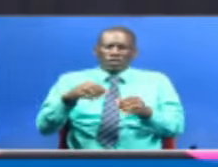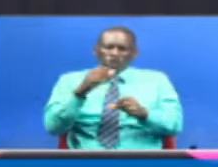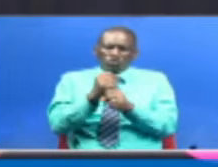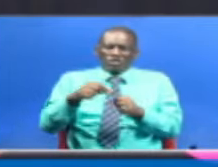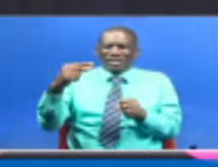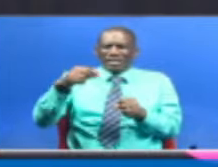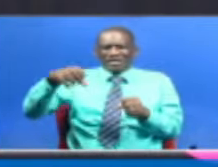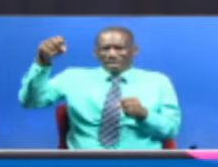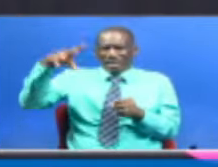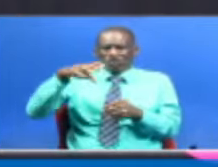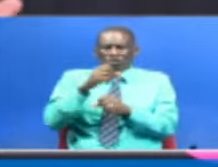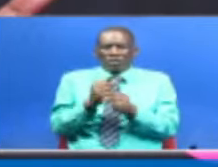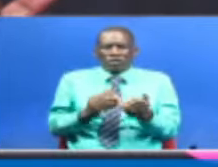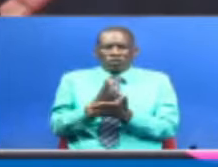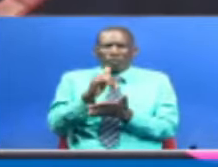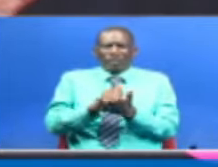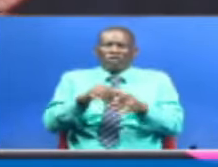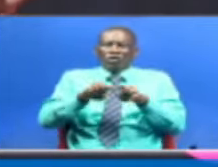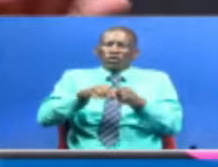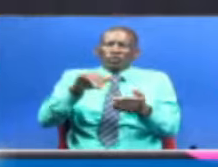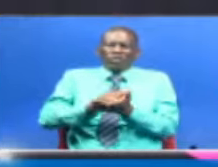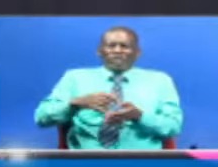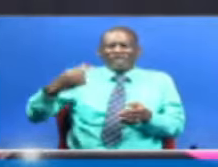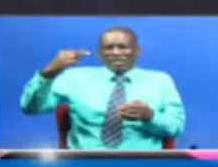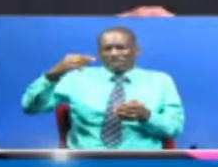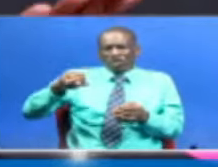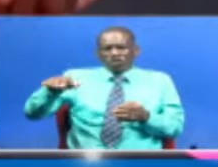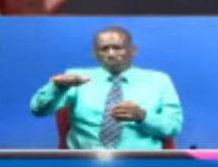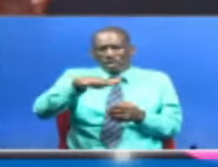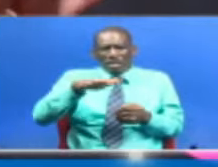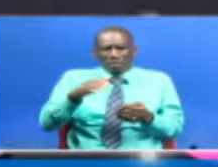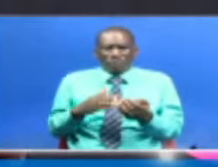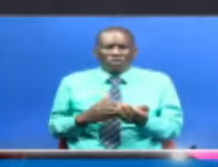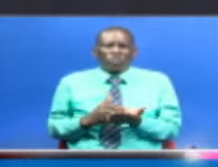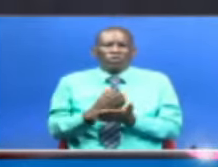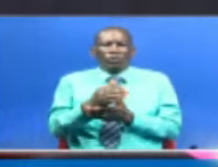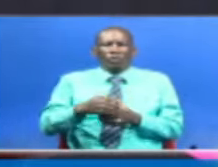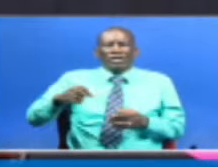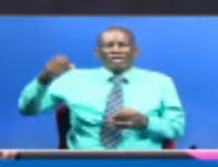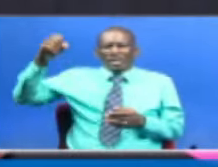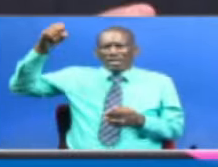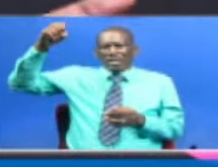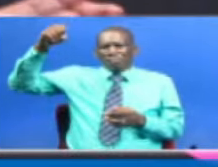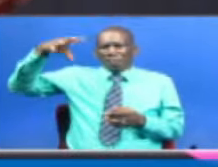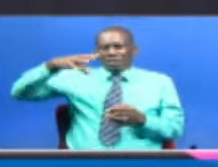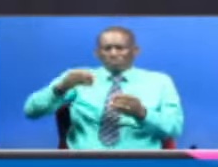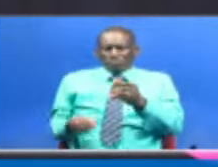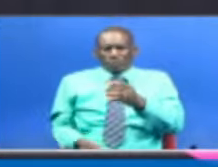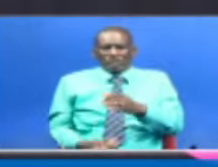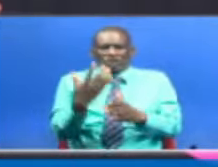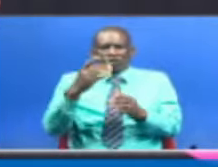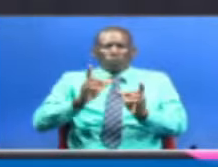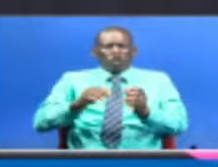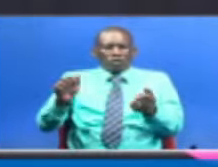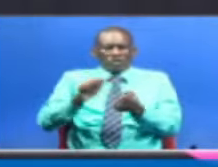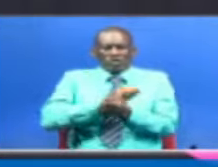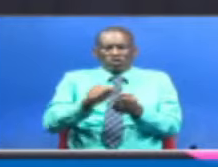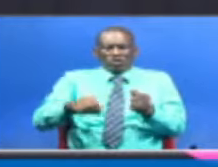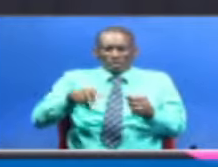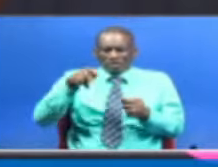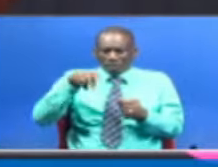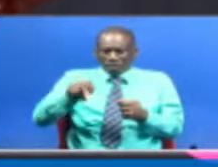to ensure that even that greening of the environment through energy generation does not destroy the vegetation and